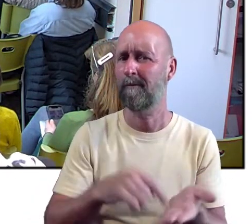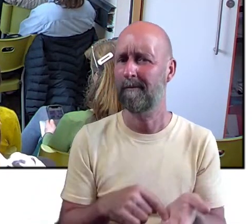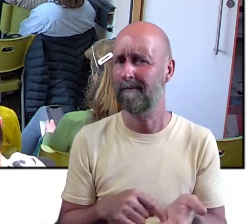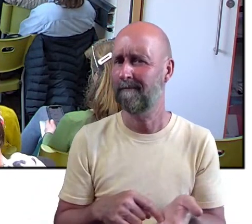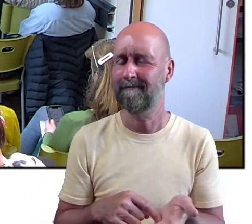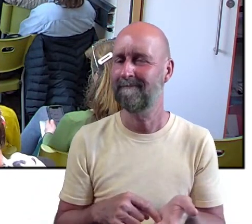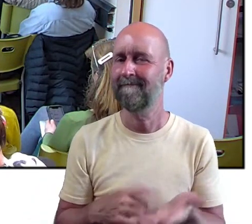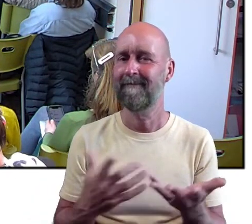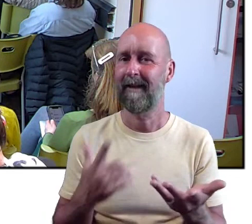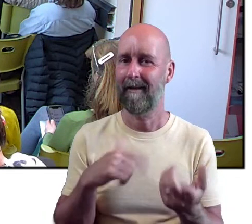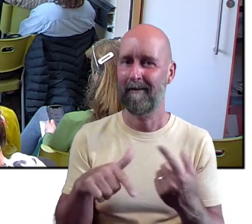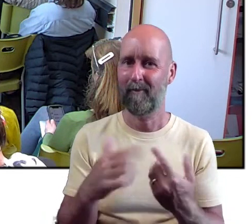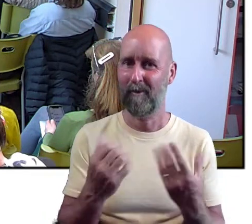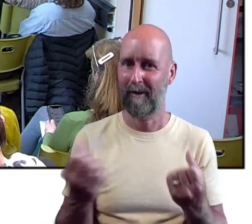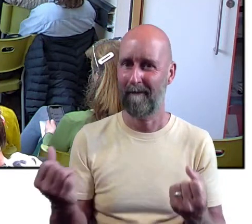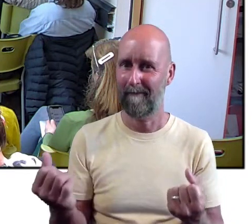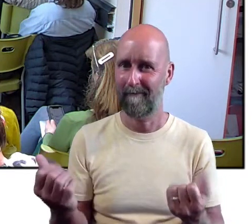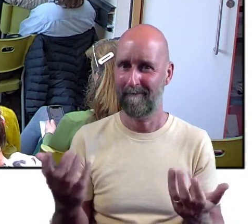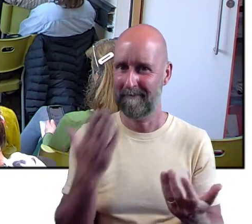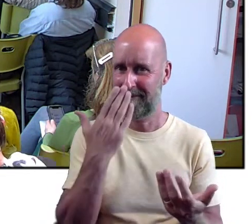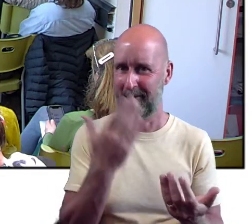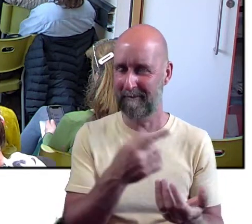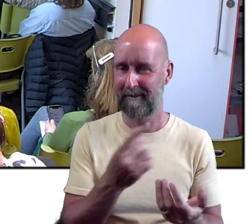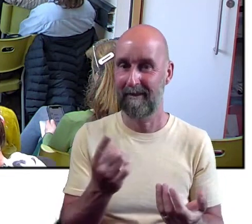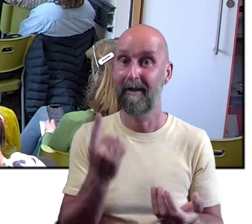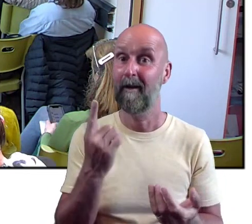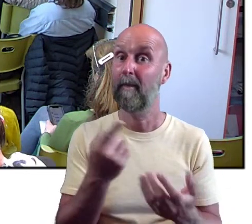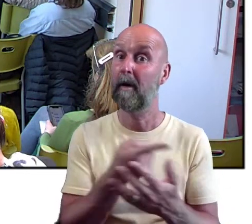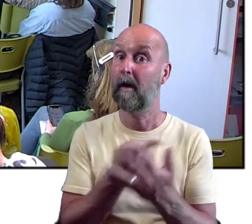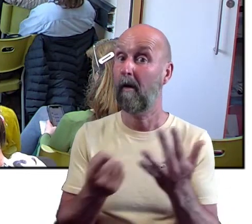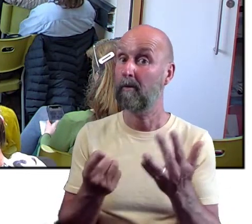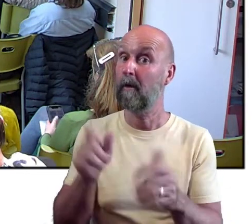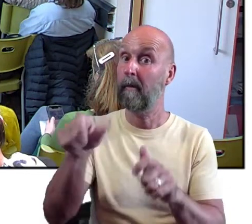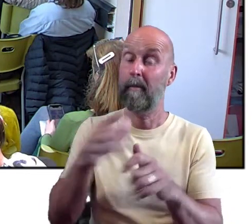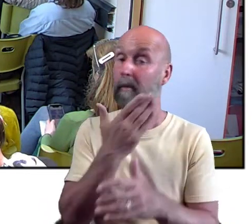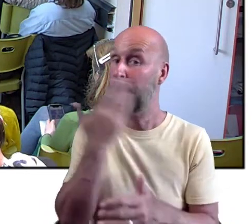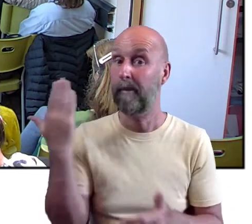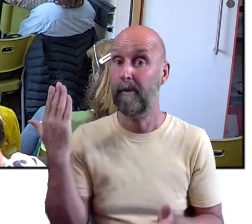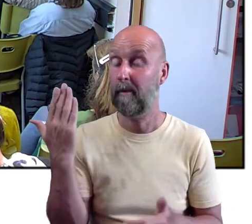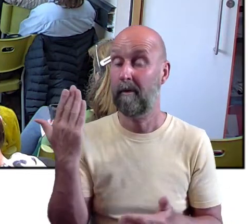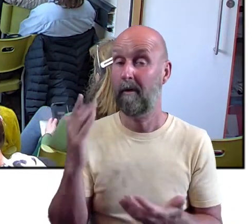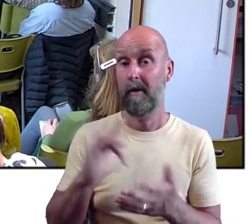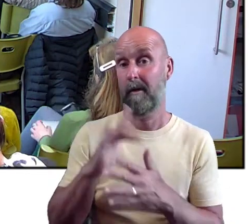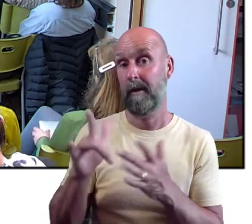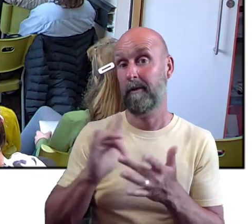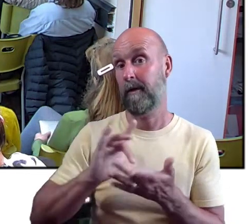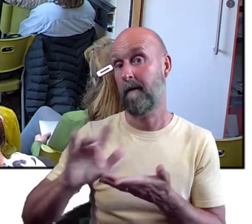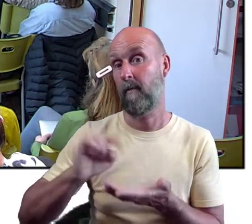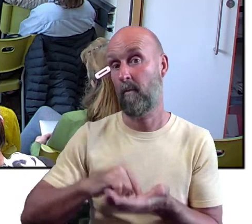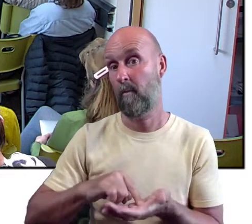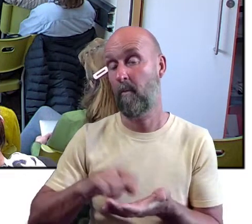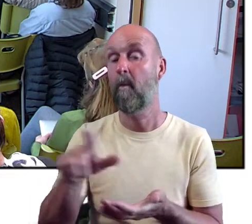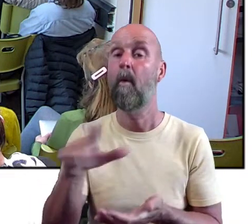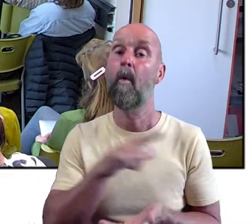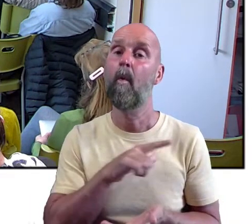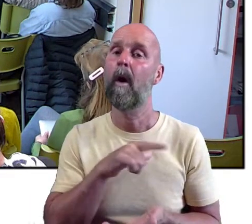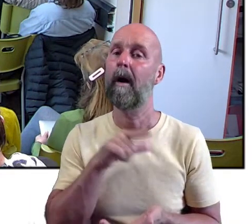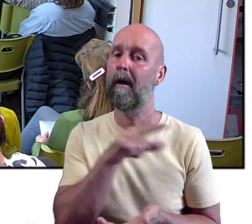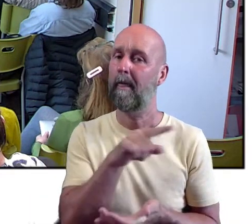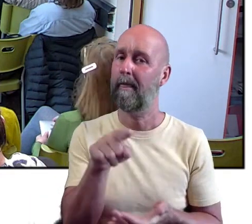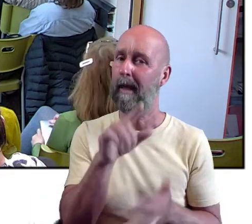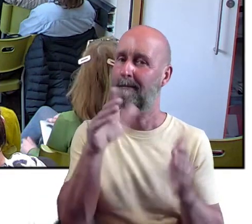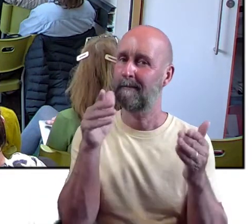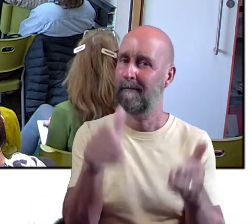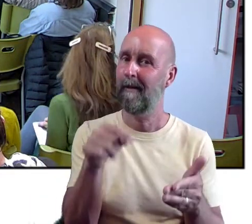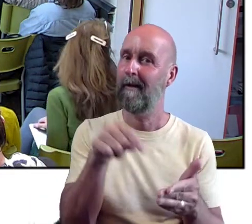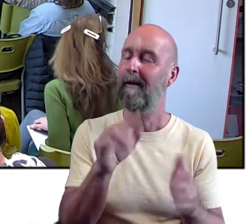everyone has a smartphone, it seems, but obviously there are also people that don't. So with something like the Timekeeper's Return, it was actually aimed at like families and